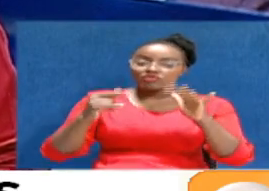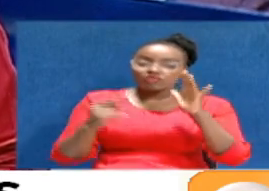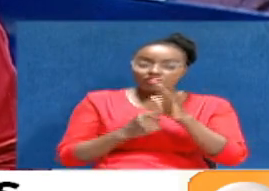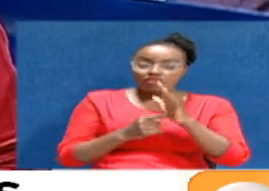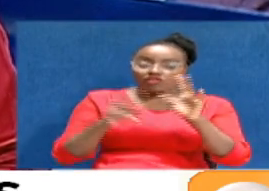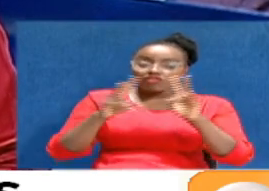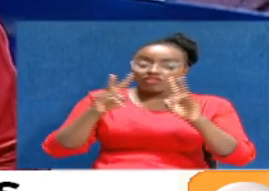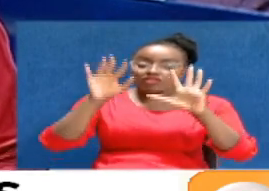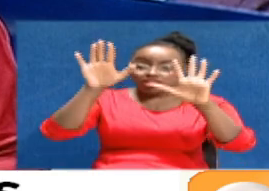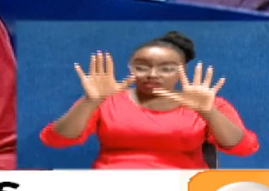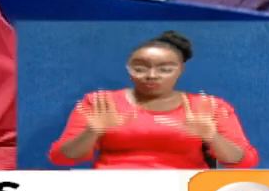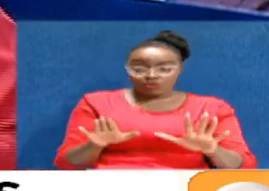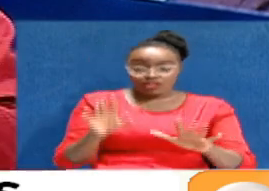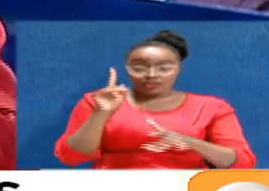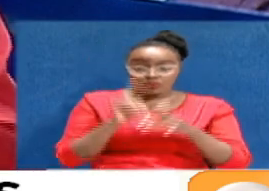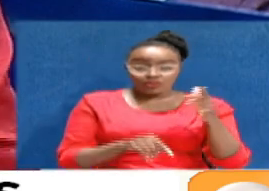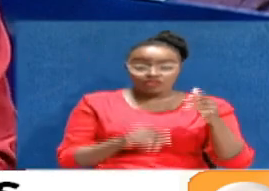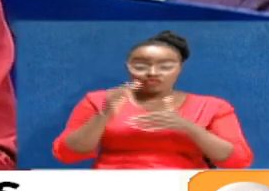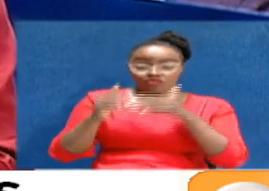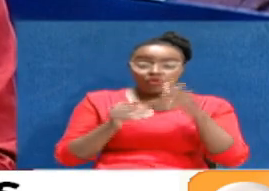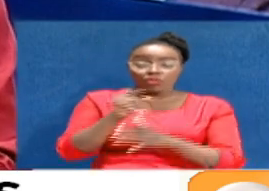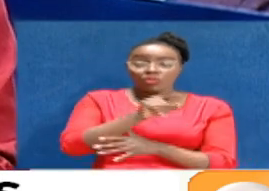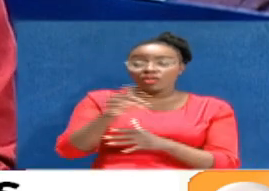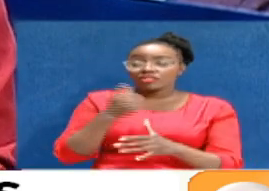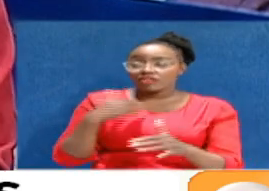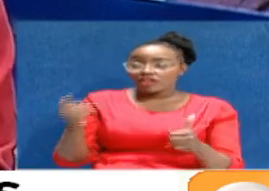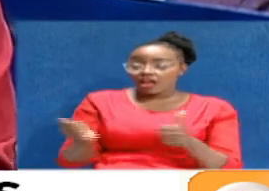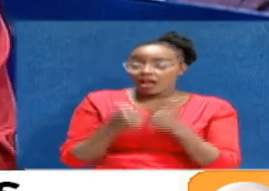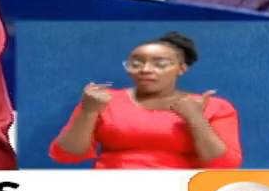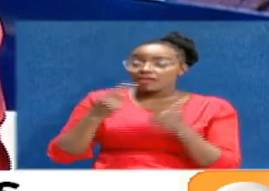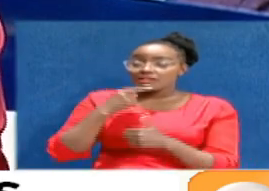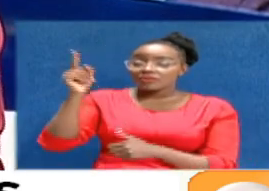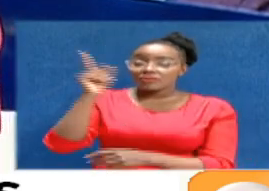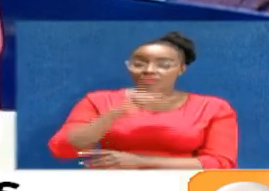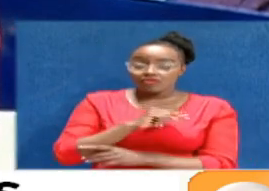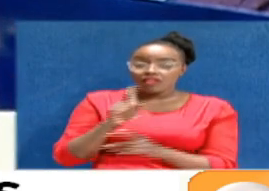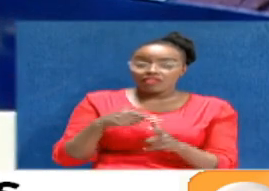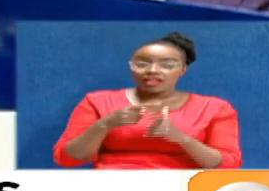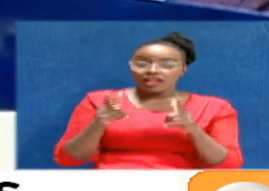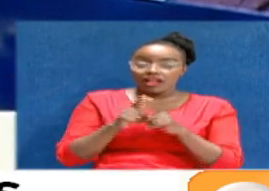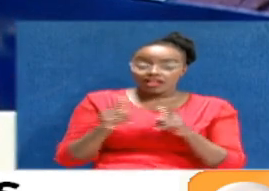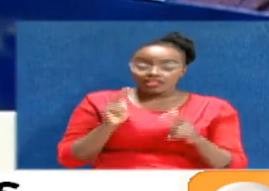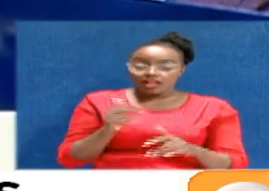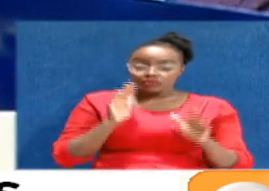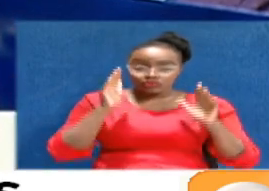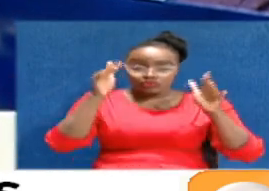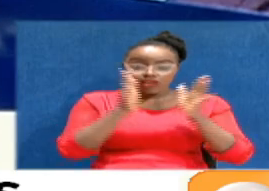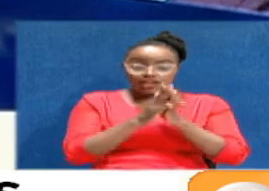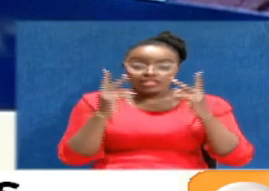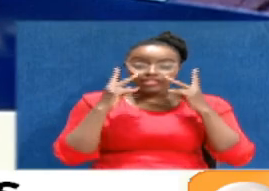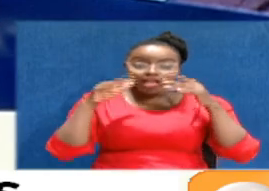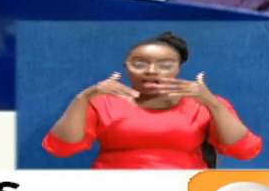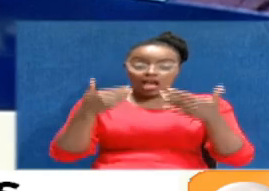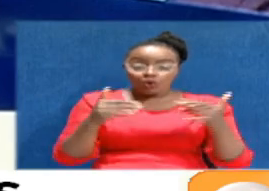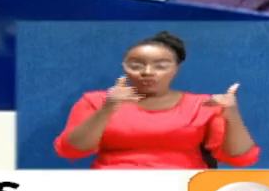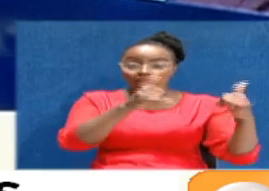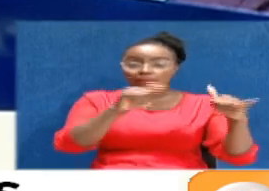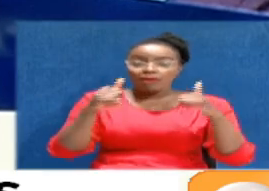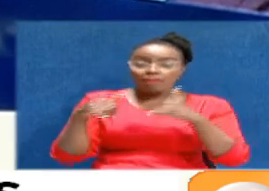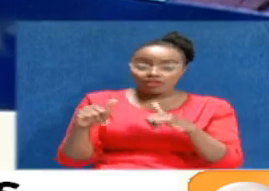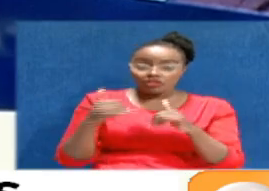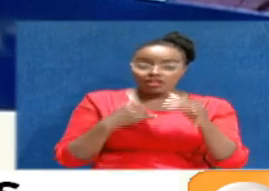here, which is really critical, is now that all these things have been said, let's get to the ground and see how the